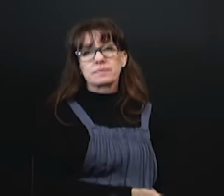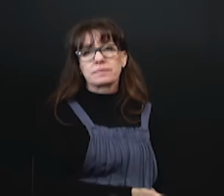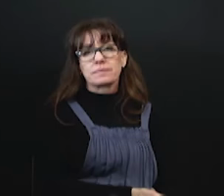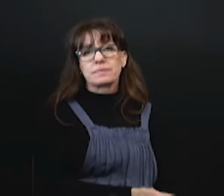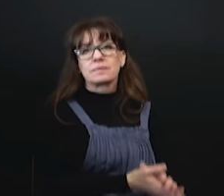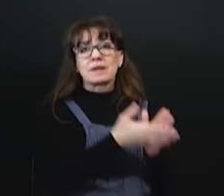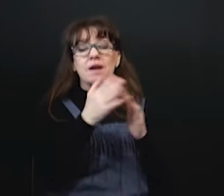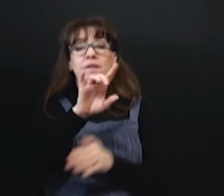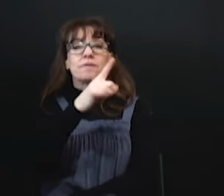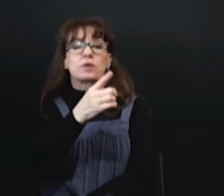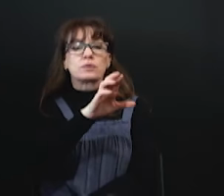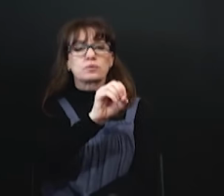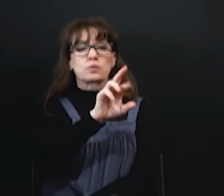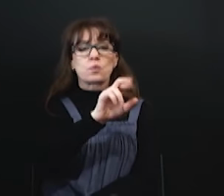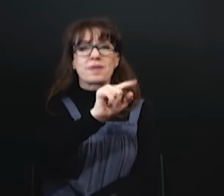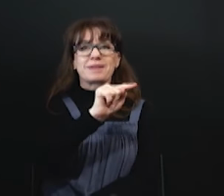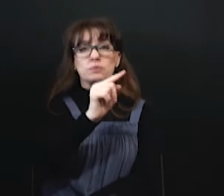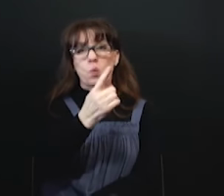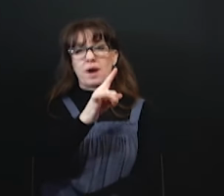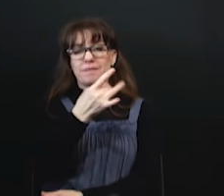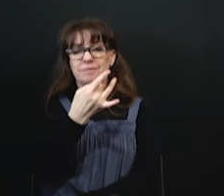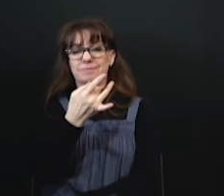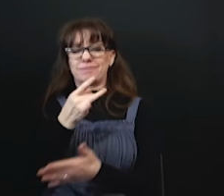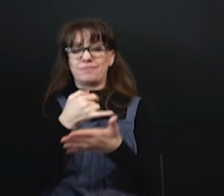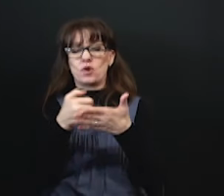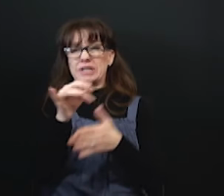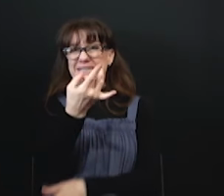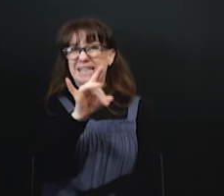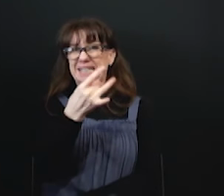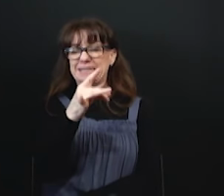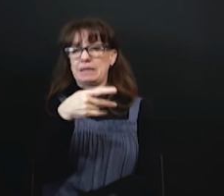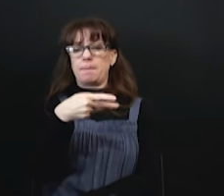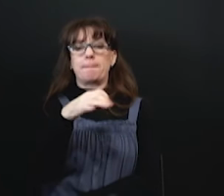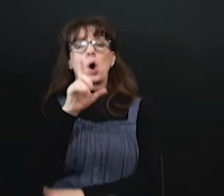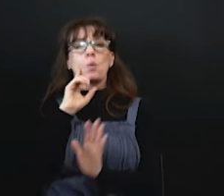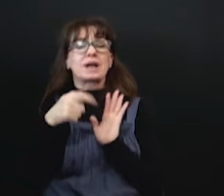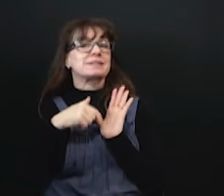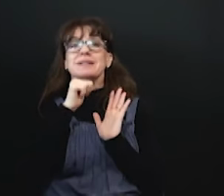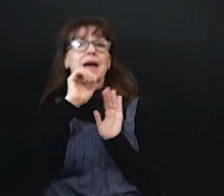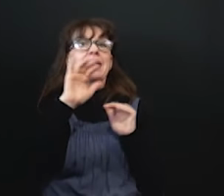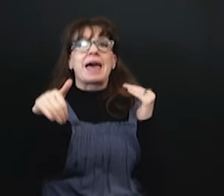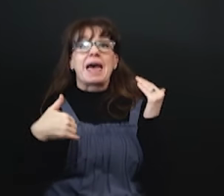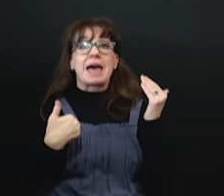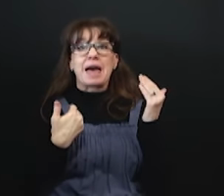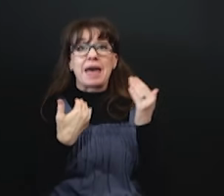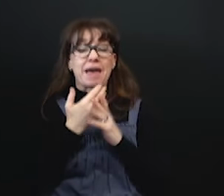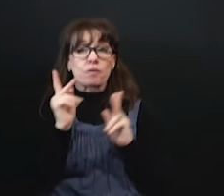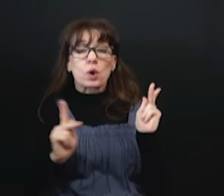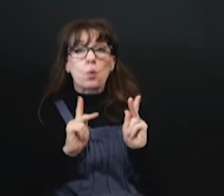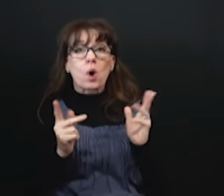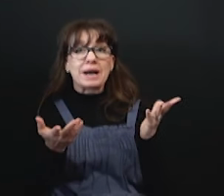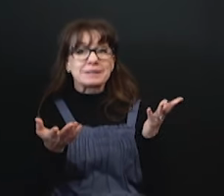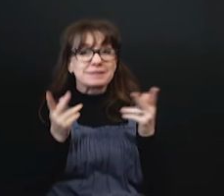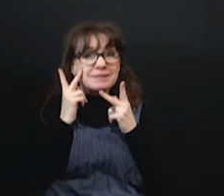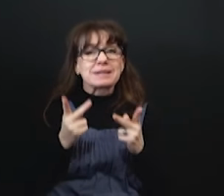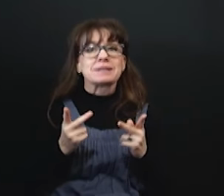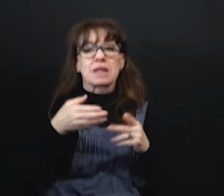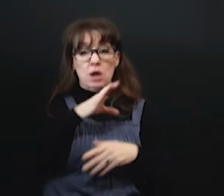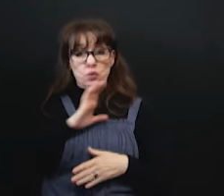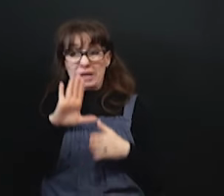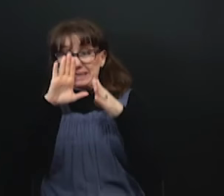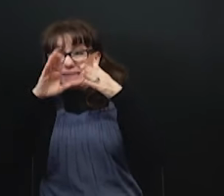First Corinthians 1, verse 18. Paul recognizes that not everyone agrees that Christ-centeredness